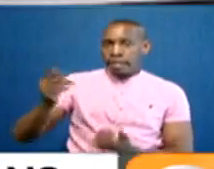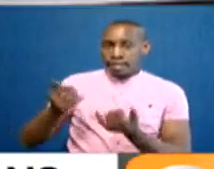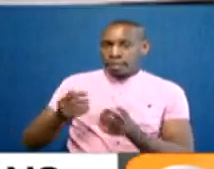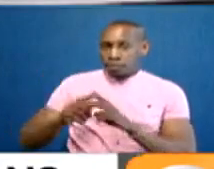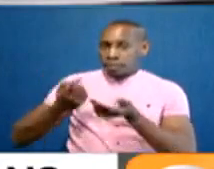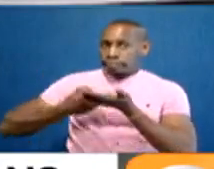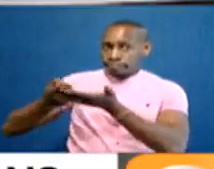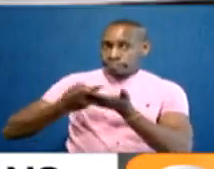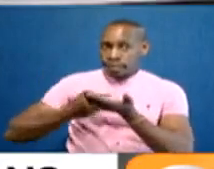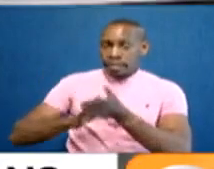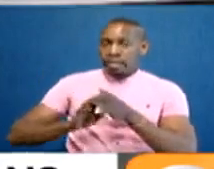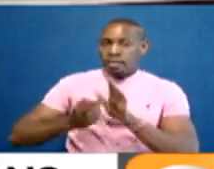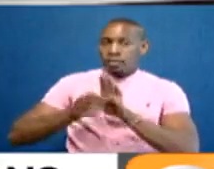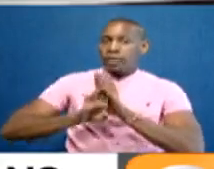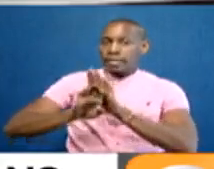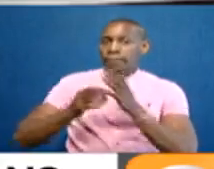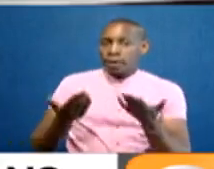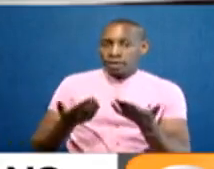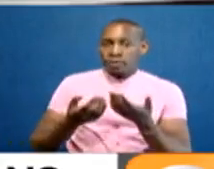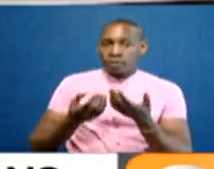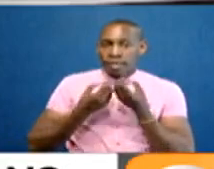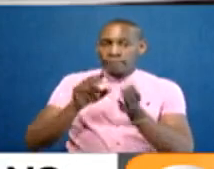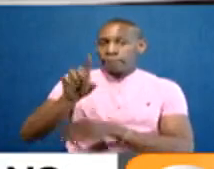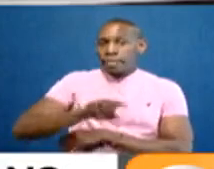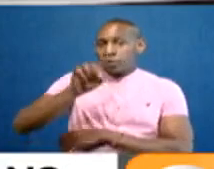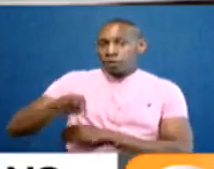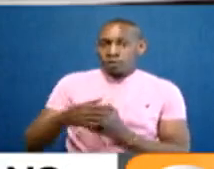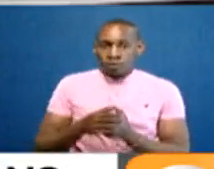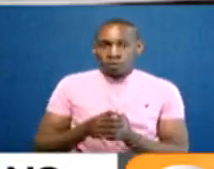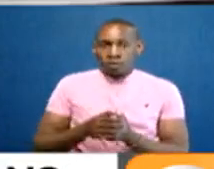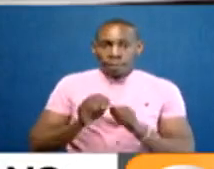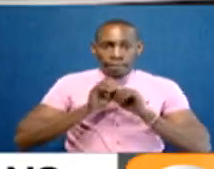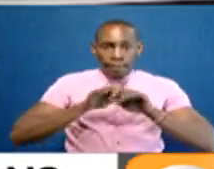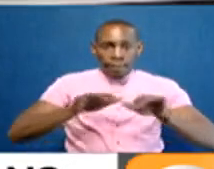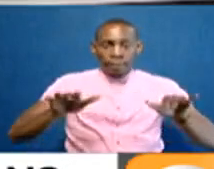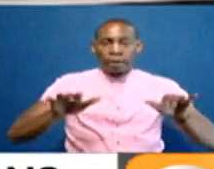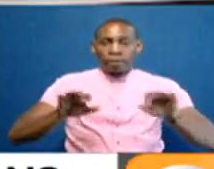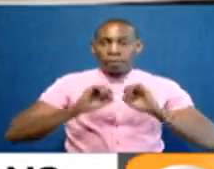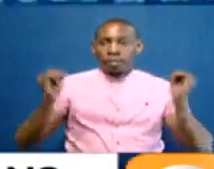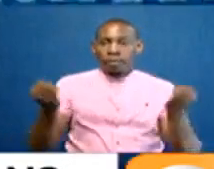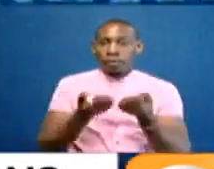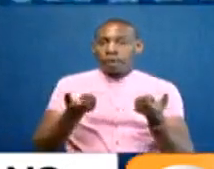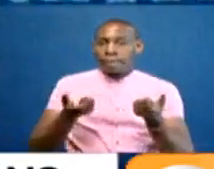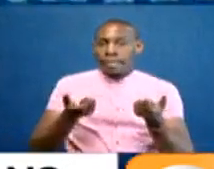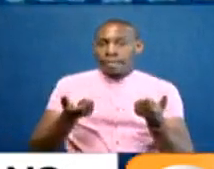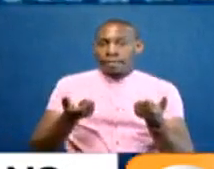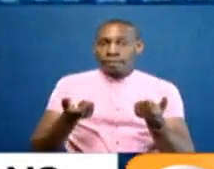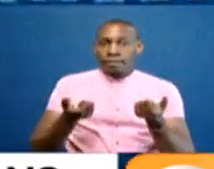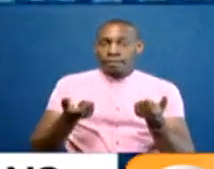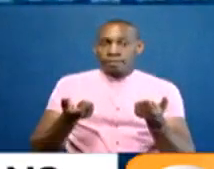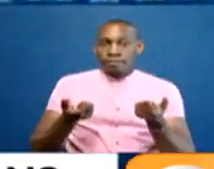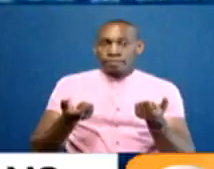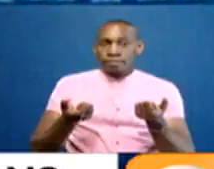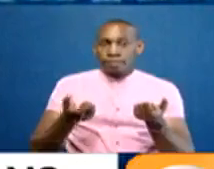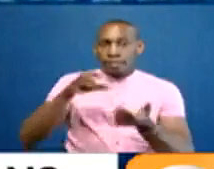our conversation. Examples of how disinformation is being spread on this social media, rather in this social